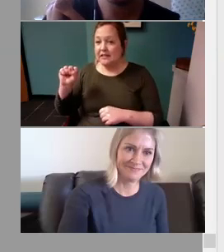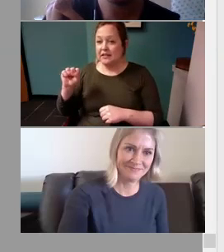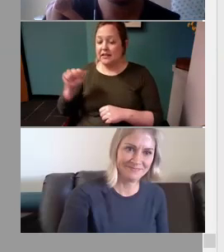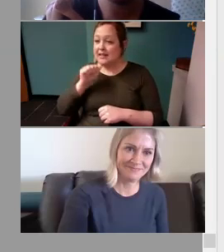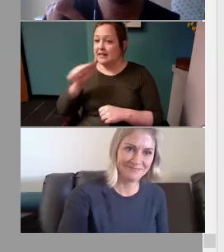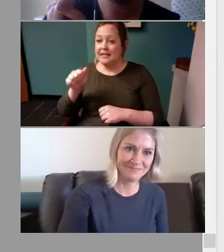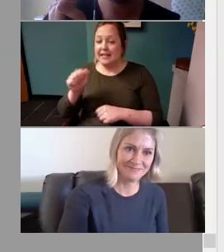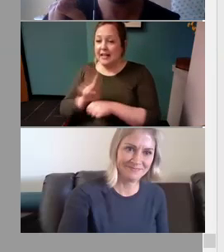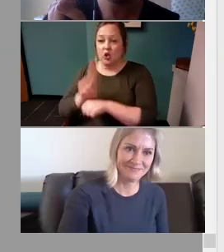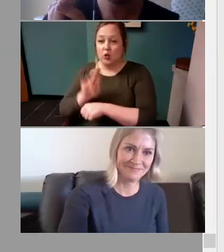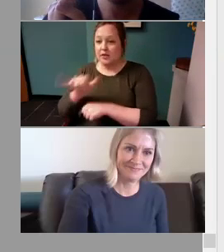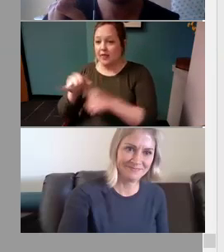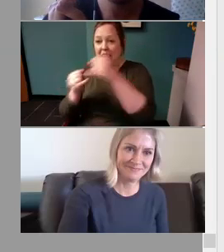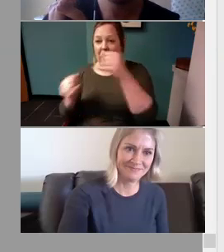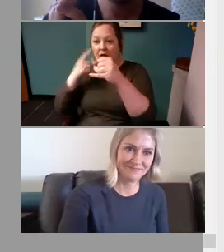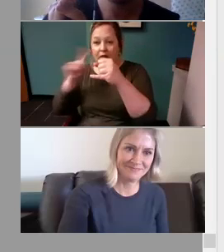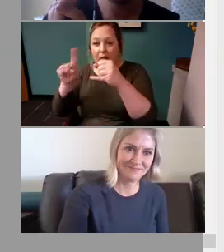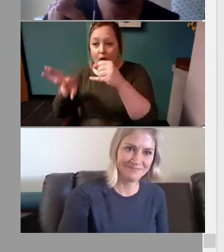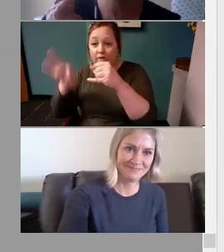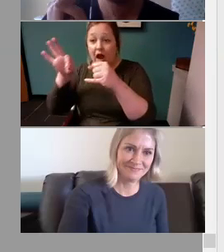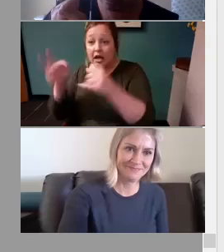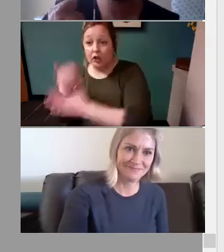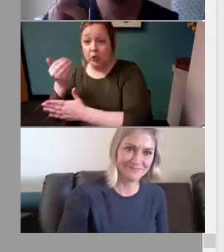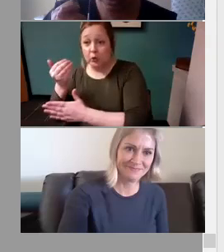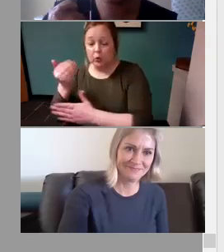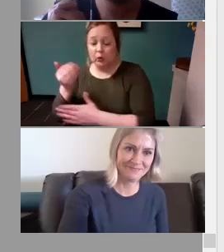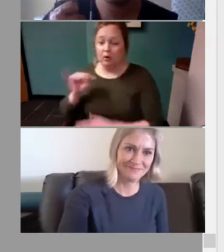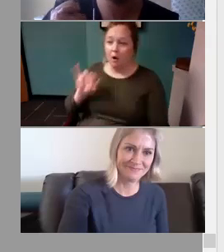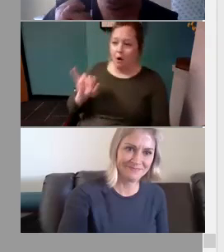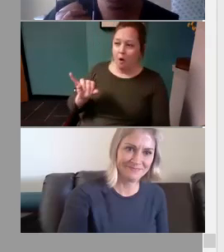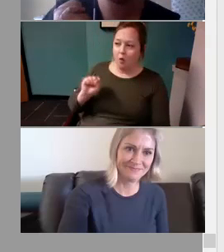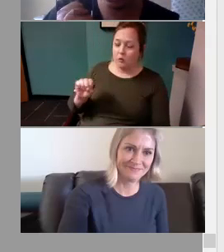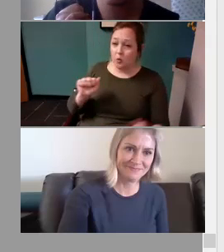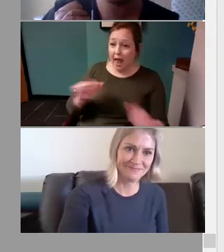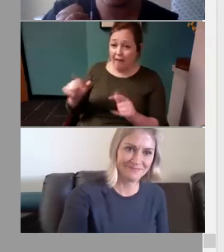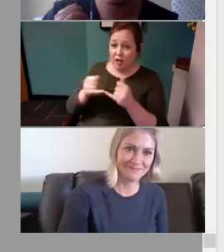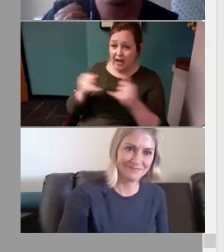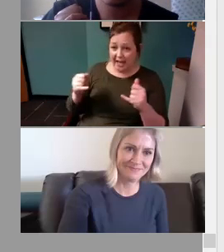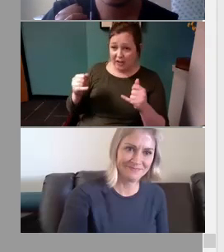Oh, okay, but every single one of those edges exists in the original graph, right? Yes.